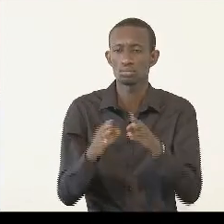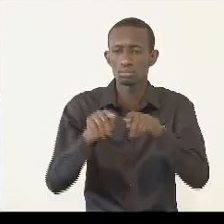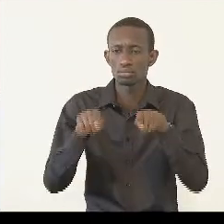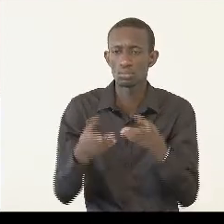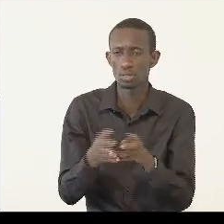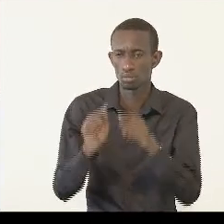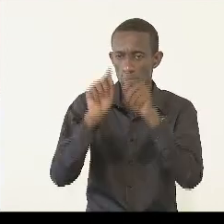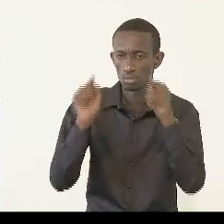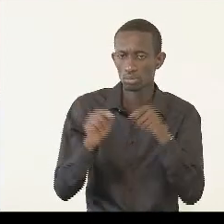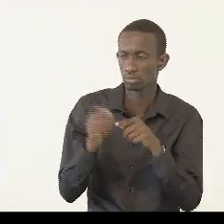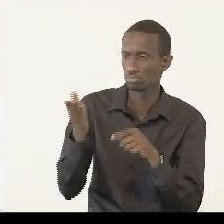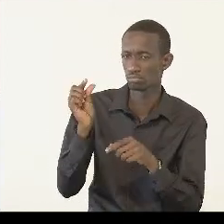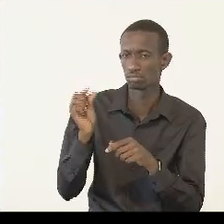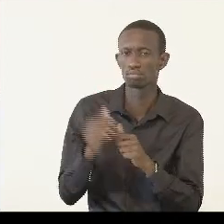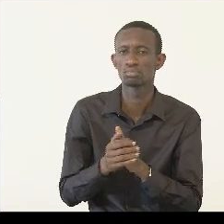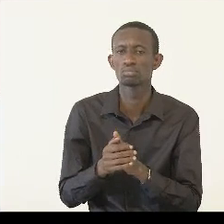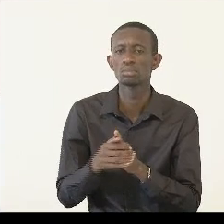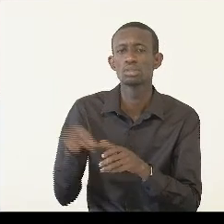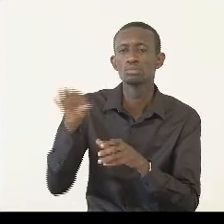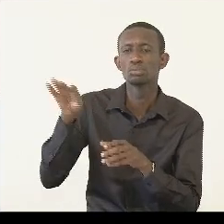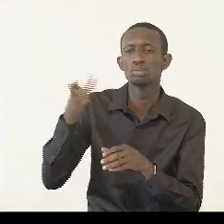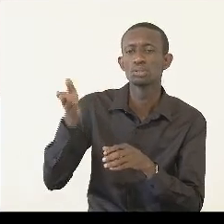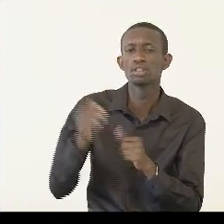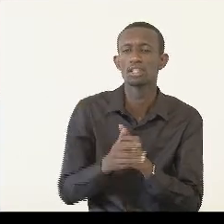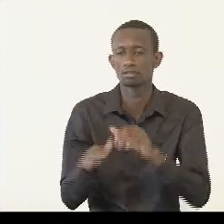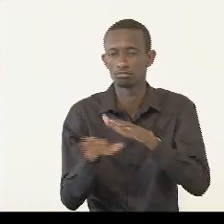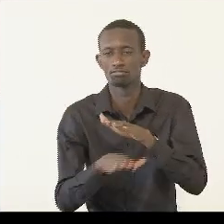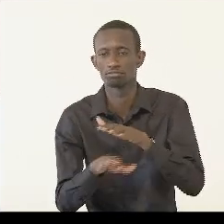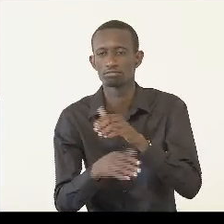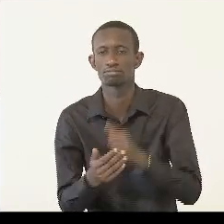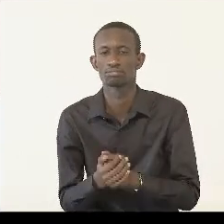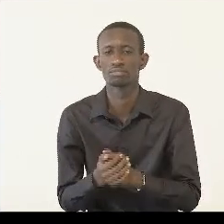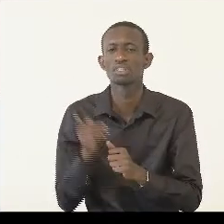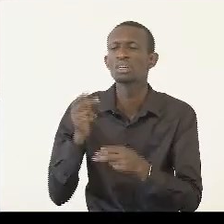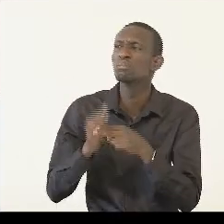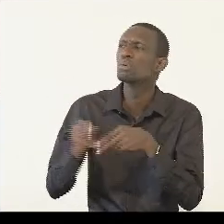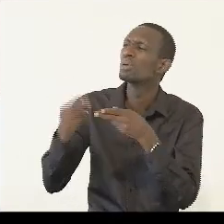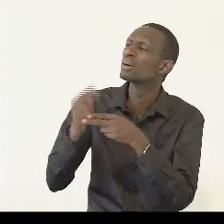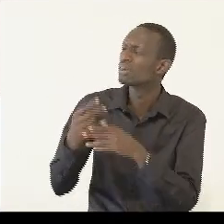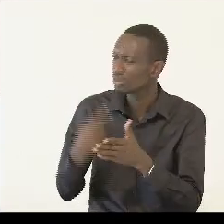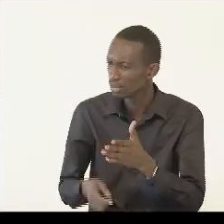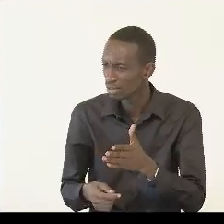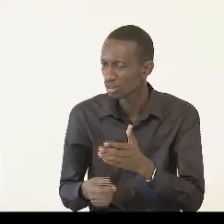square, a sugar here, and a base. How do we call this component?